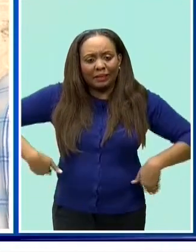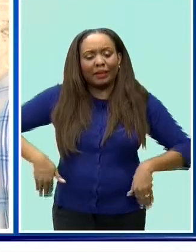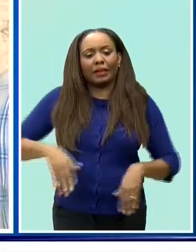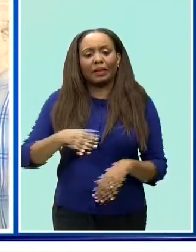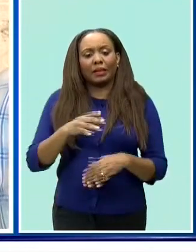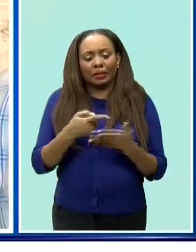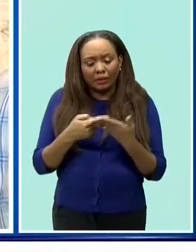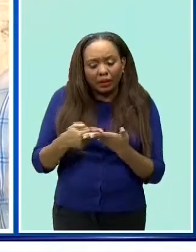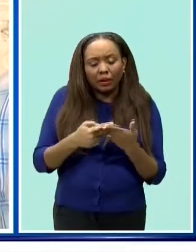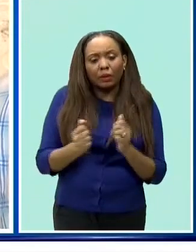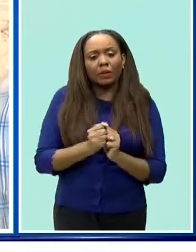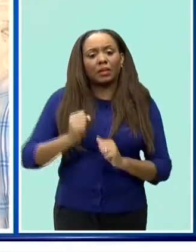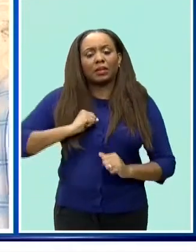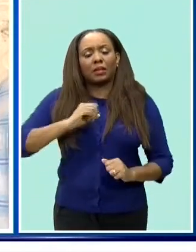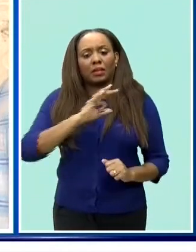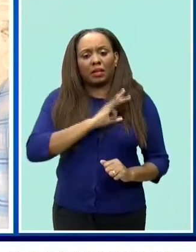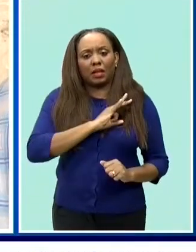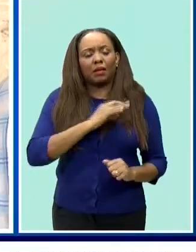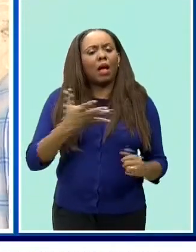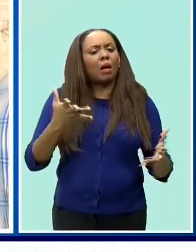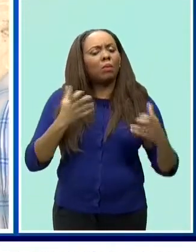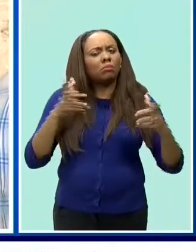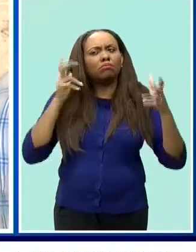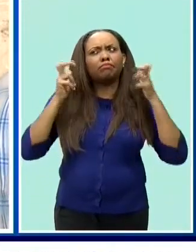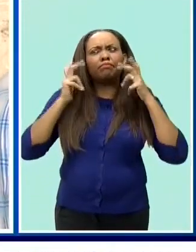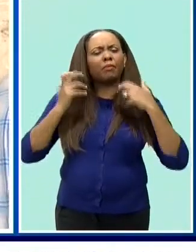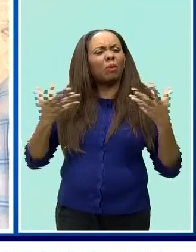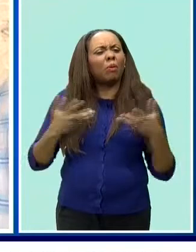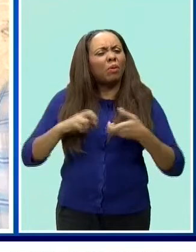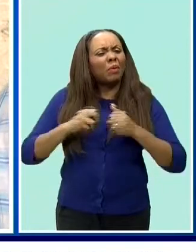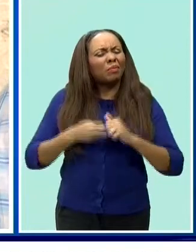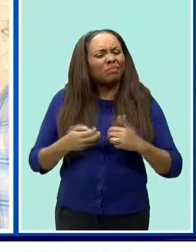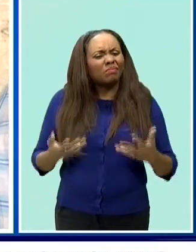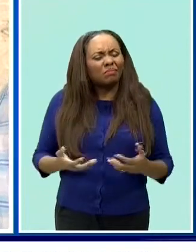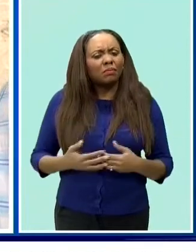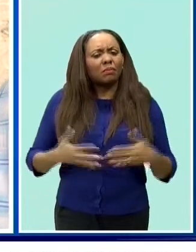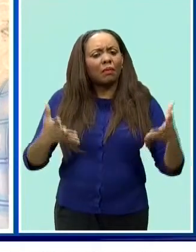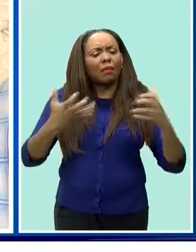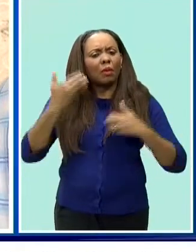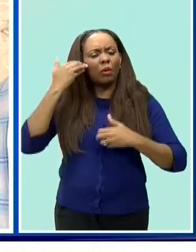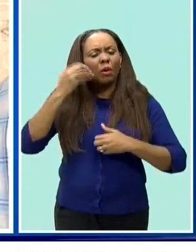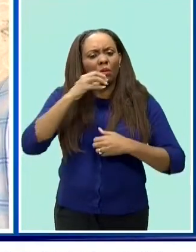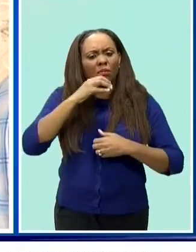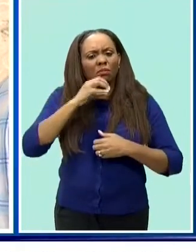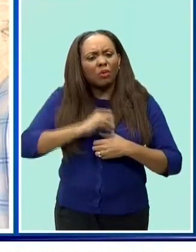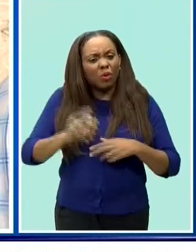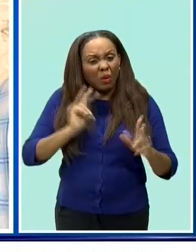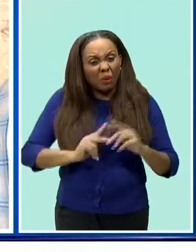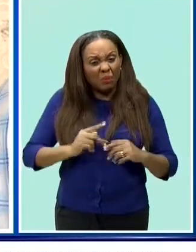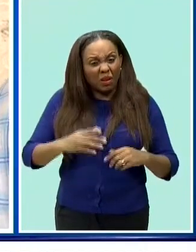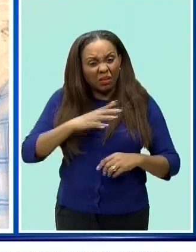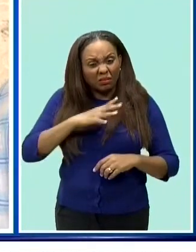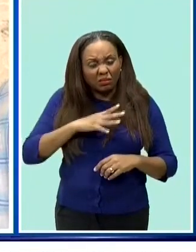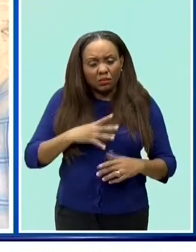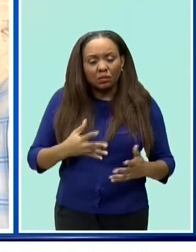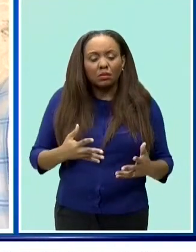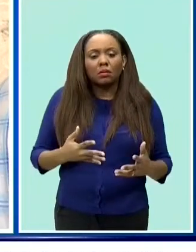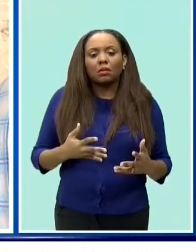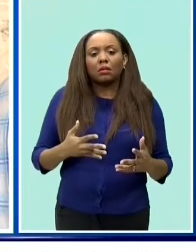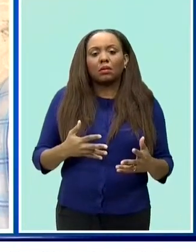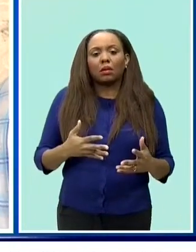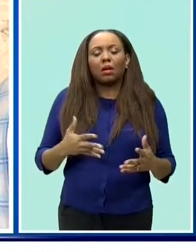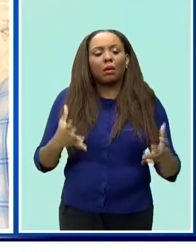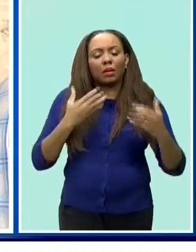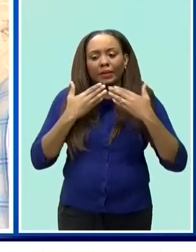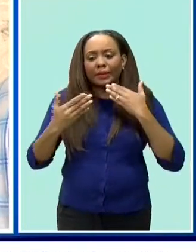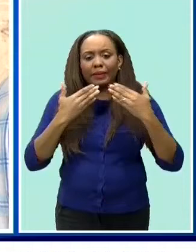there to satisfy myself, first of all, that the care of the patients was not compromised in any way, and I really thank